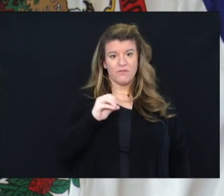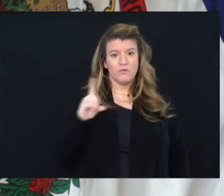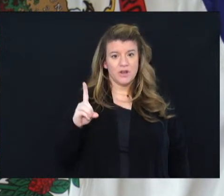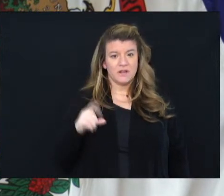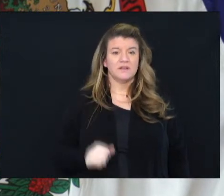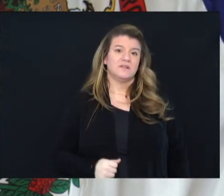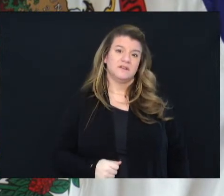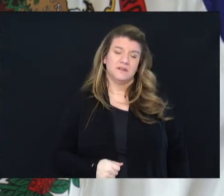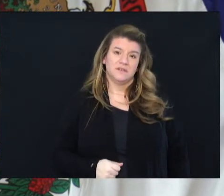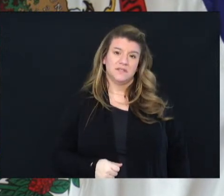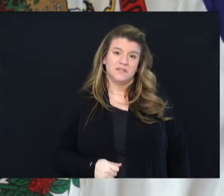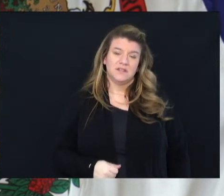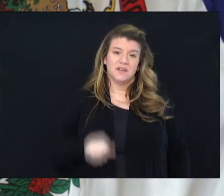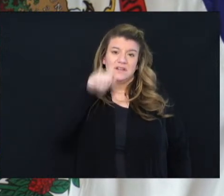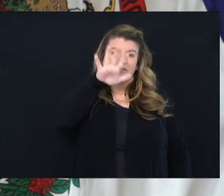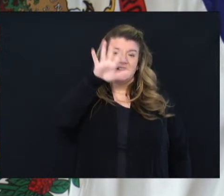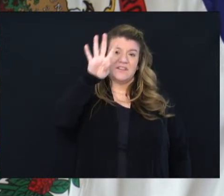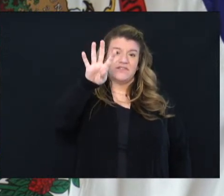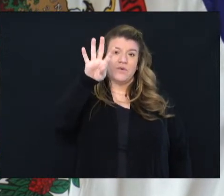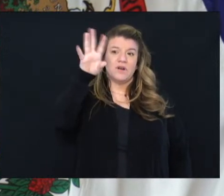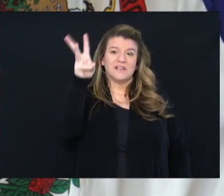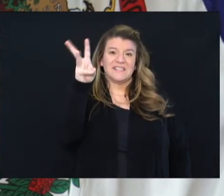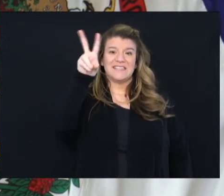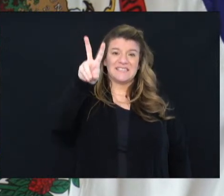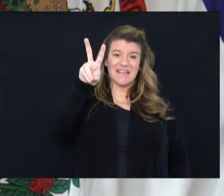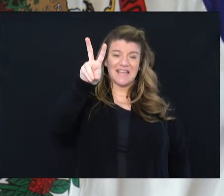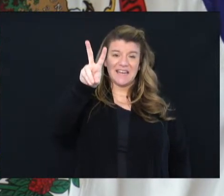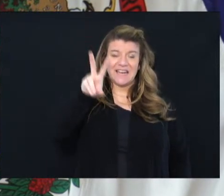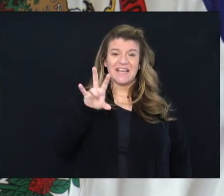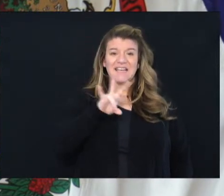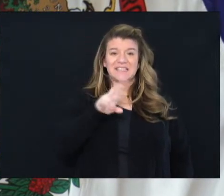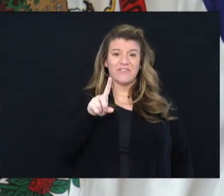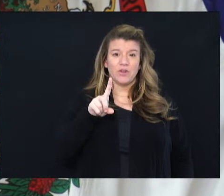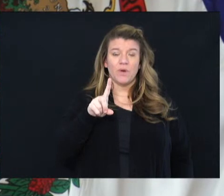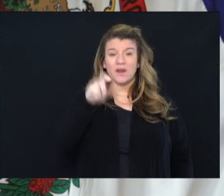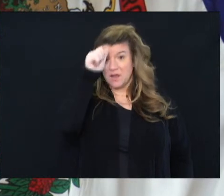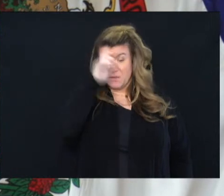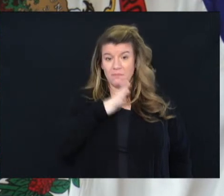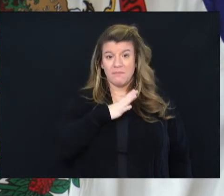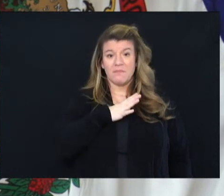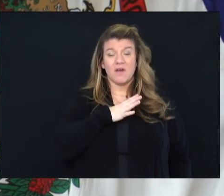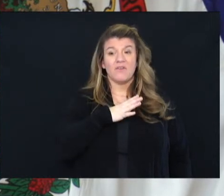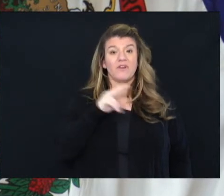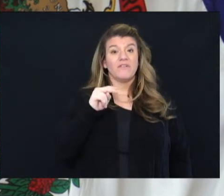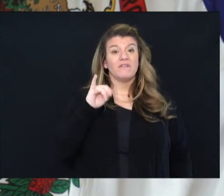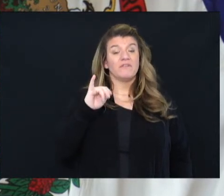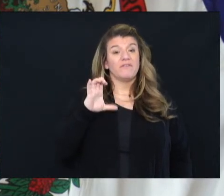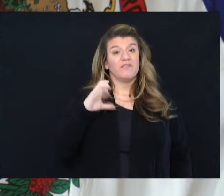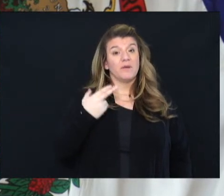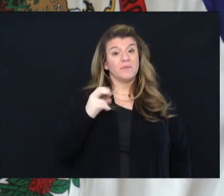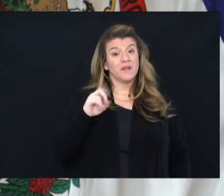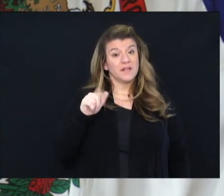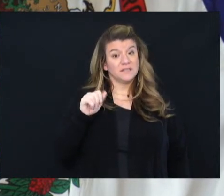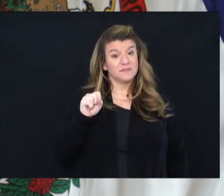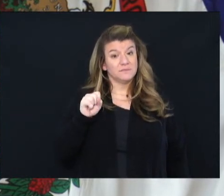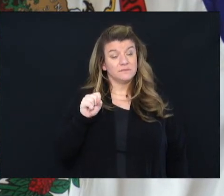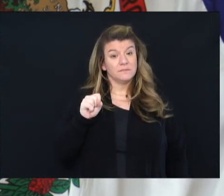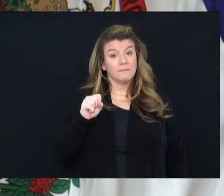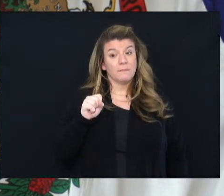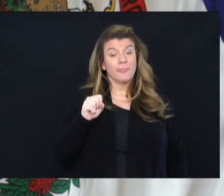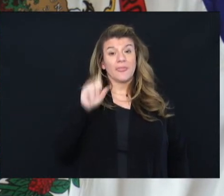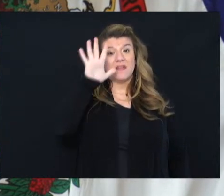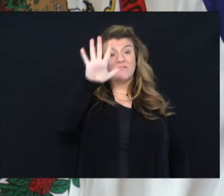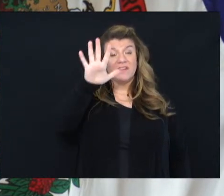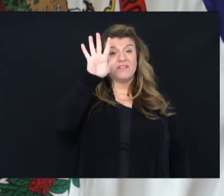County. The 5,462nd death is a 71-year-old male from Nicholas County. The